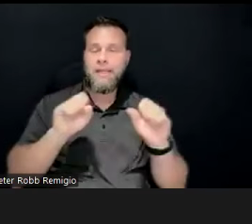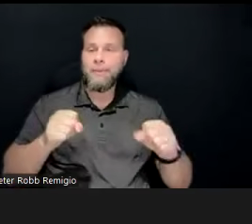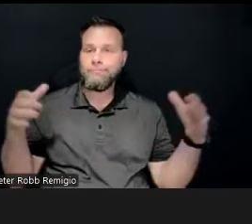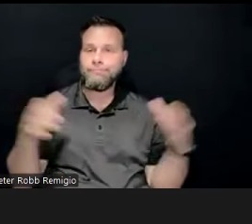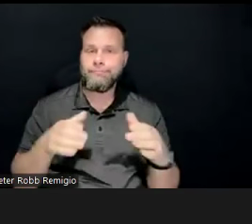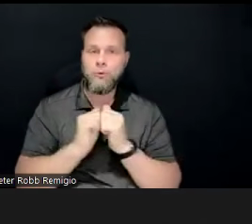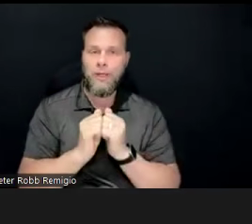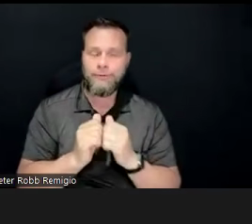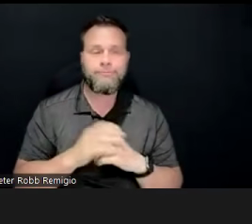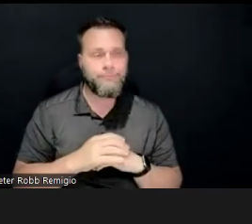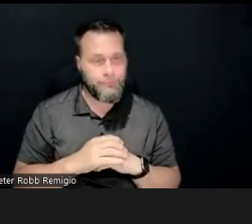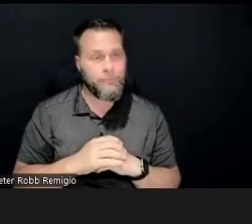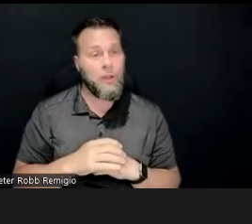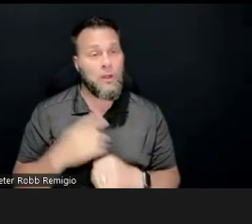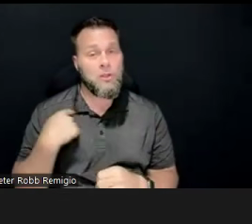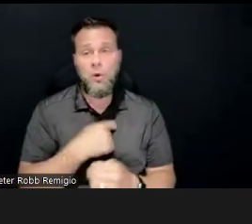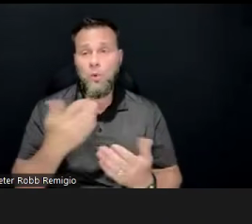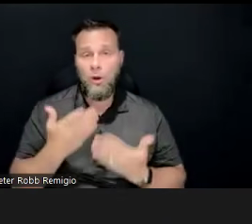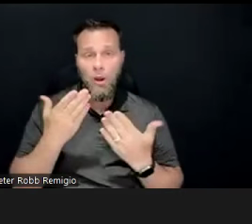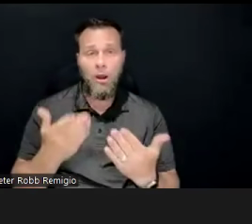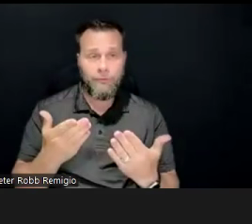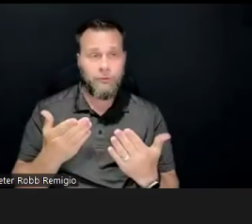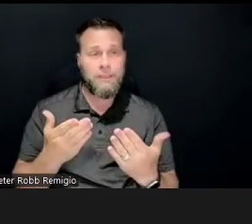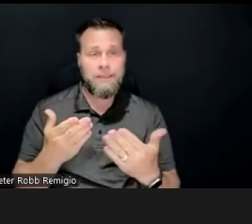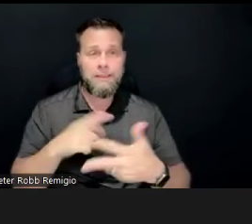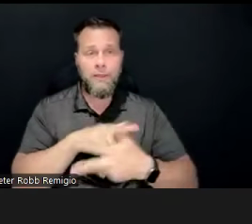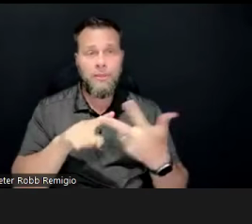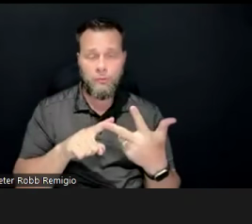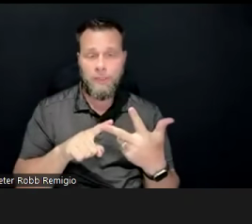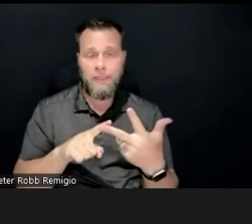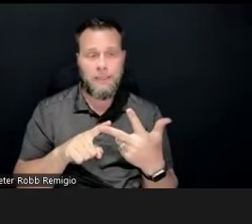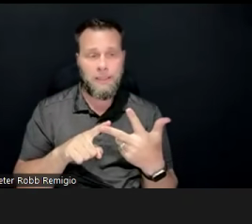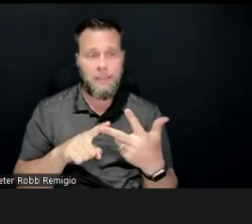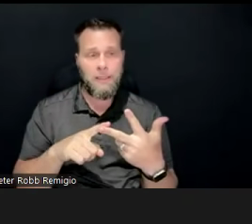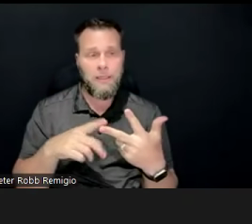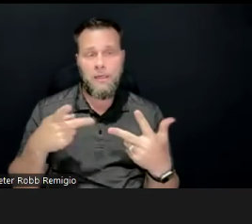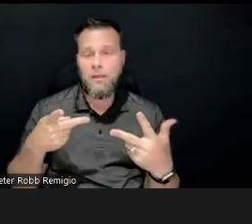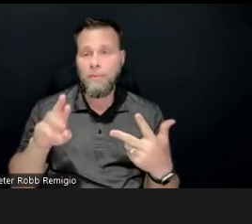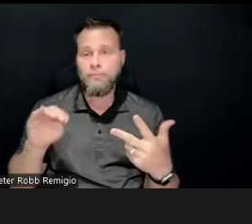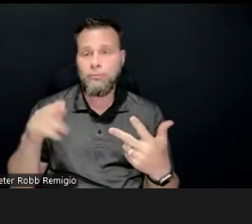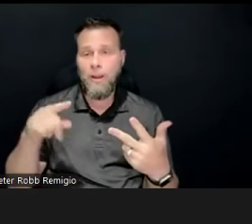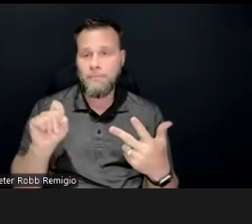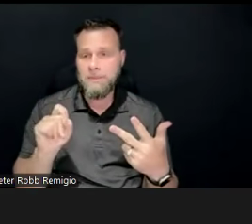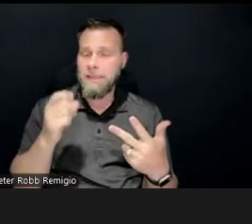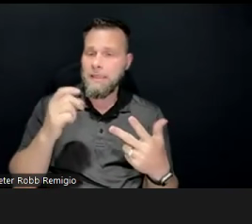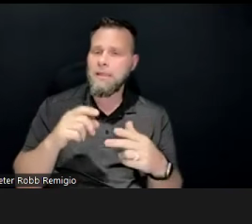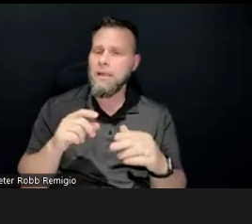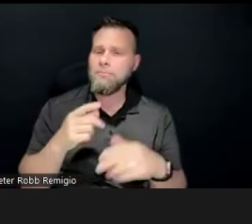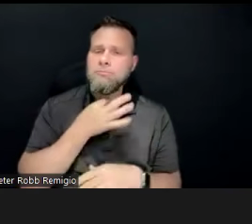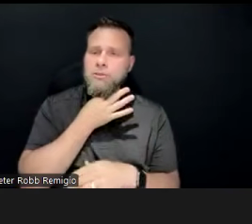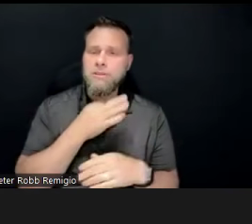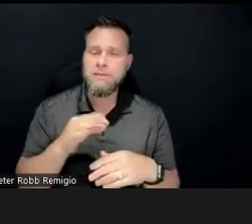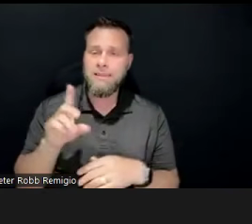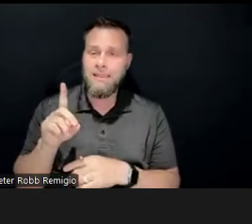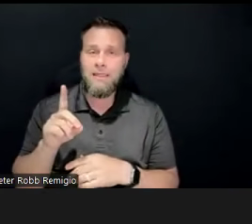So we're offering these 3 prompts. Have you ever used a combination of qualitative, that is data